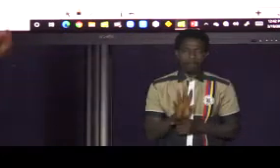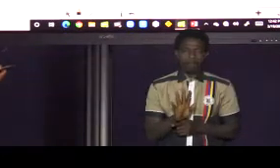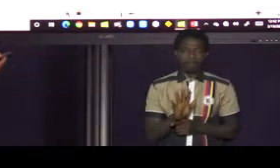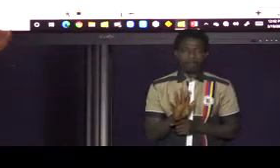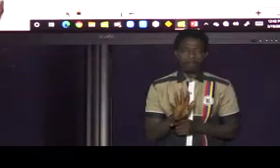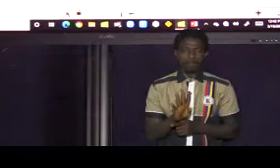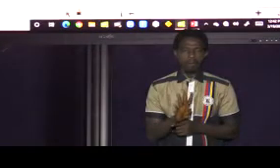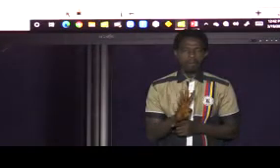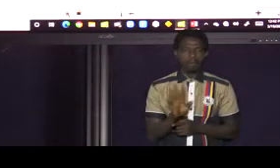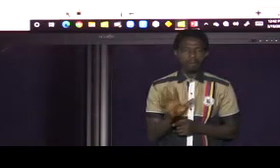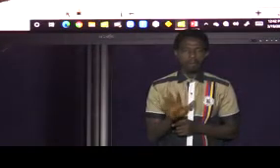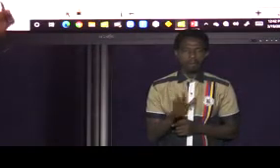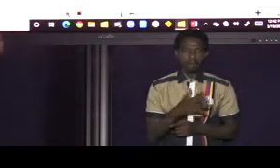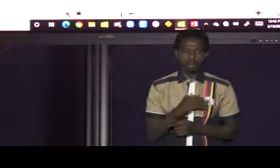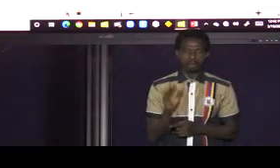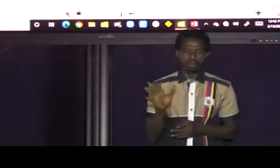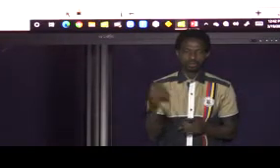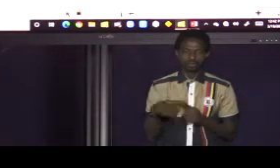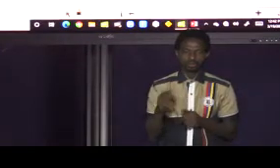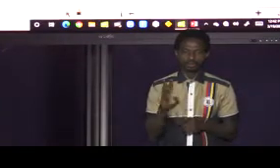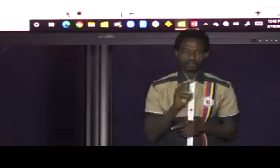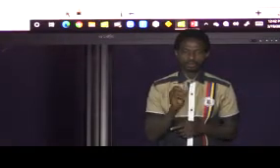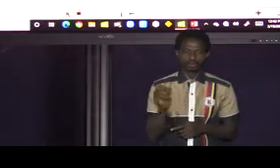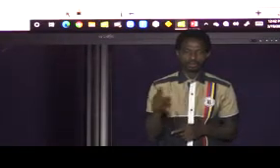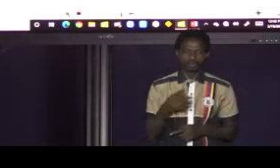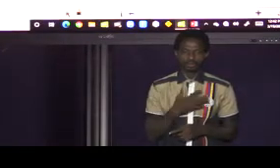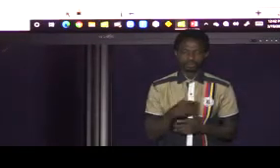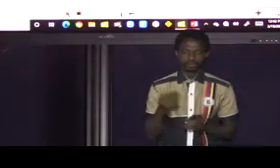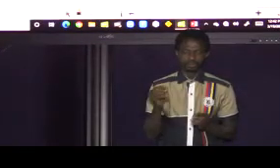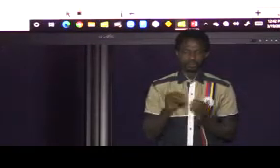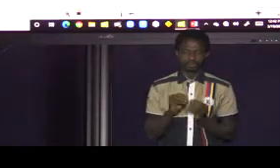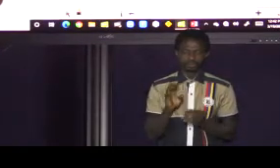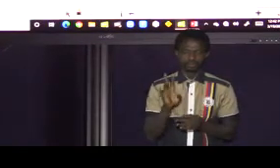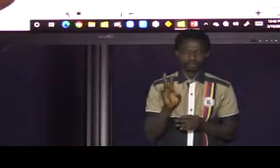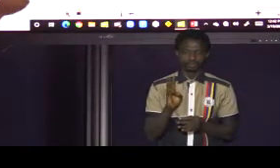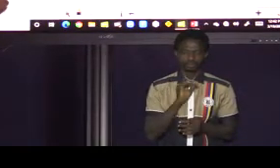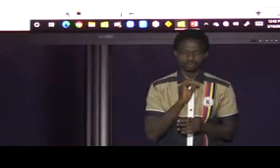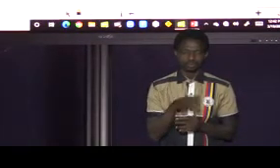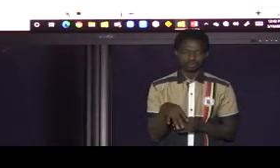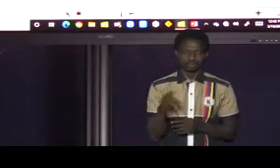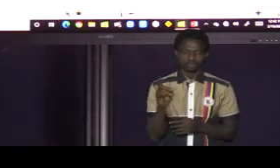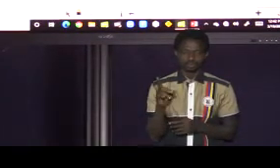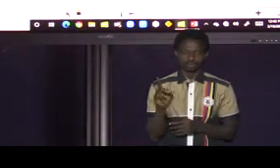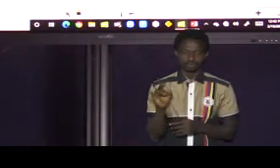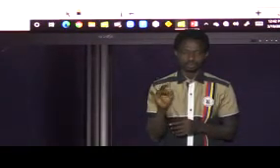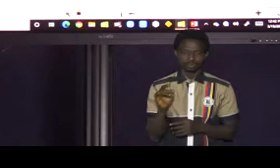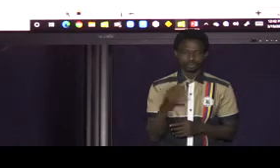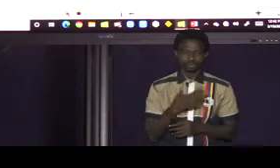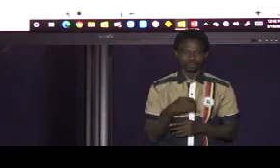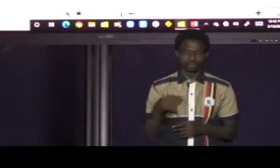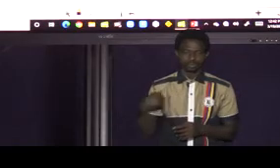plus 4 is 5. 5 plus 6 is 11. 11 plus 7 is 18. So we'll get